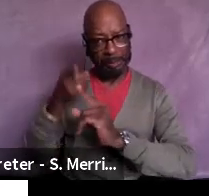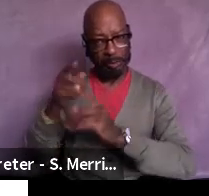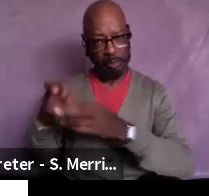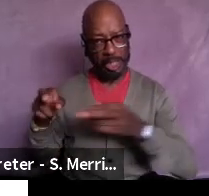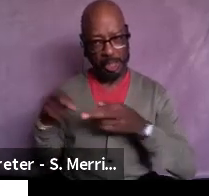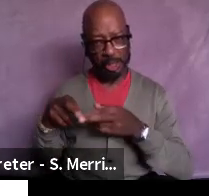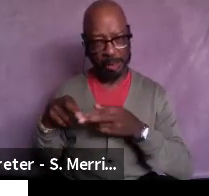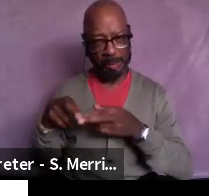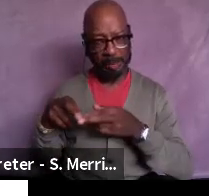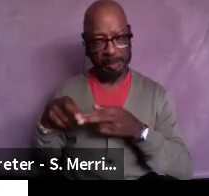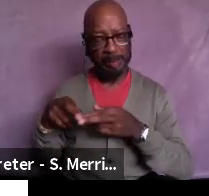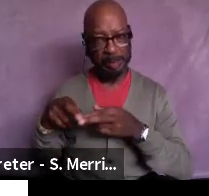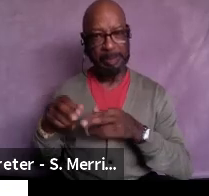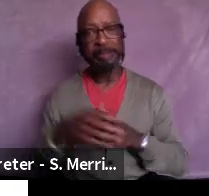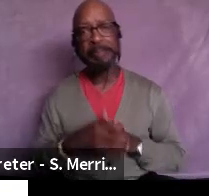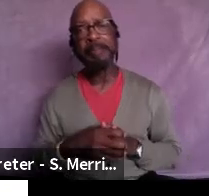region.